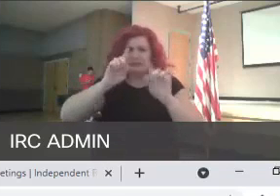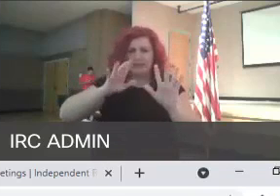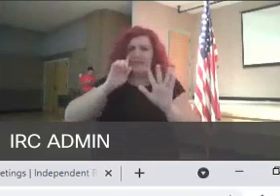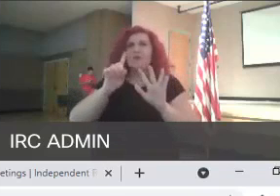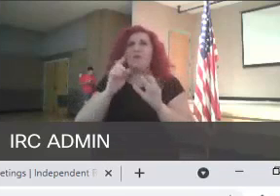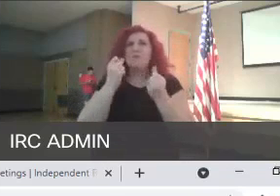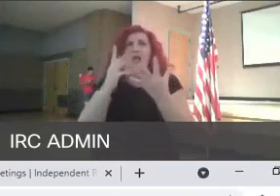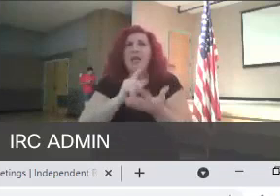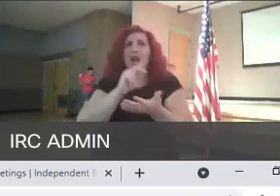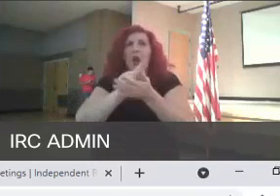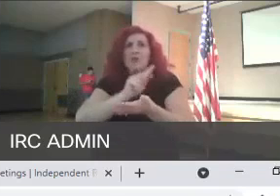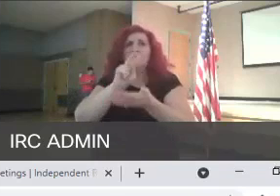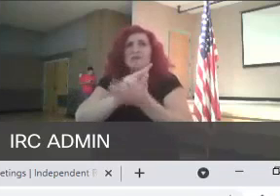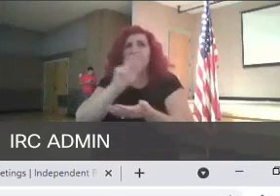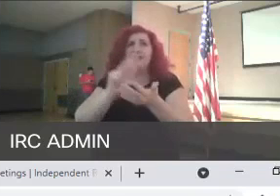map.